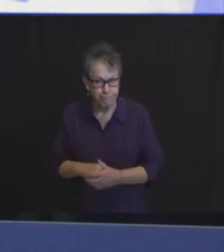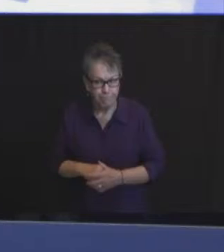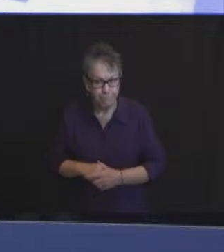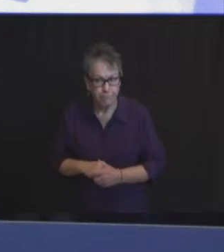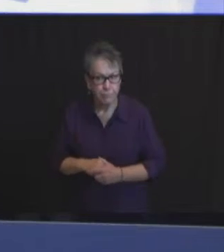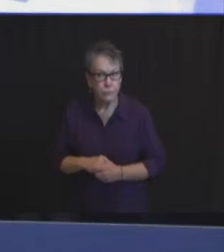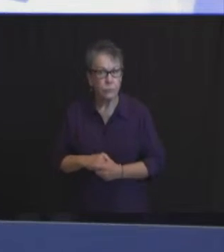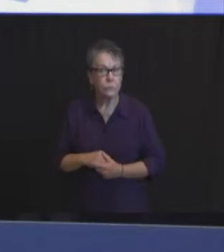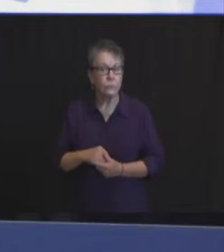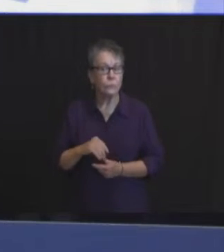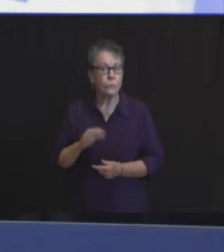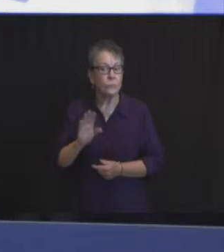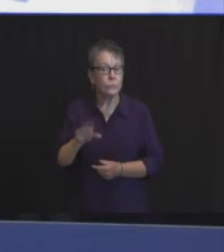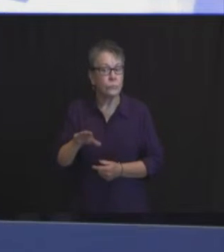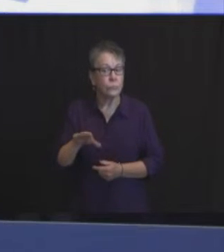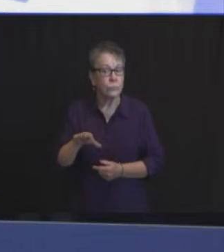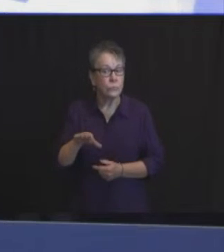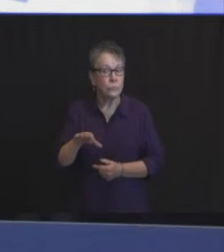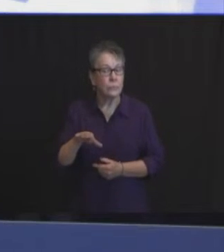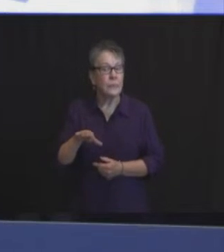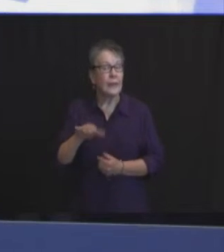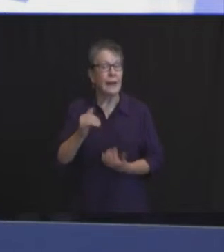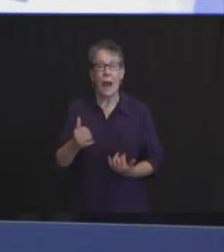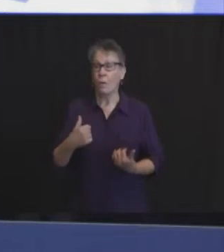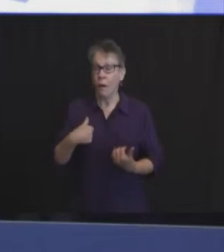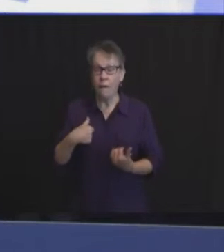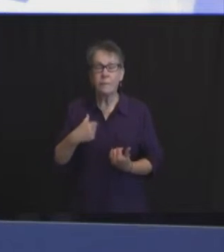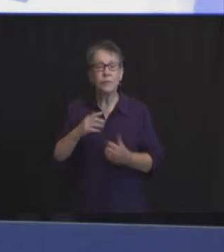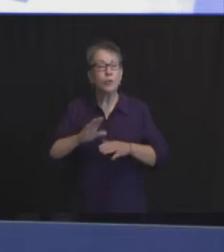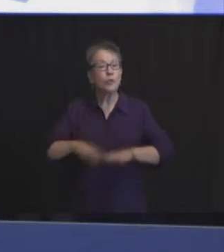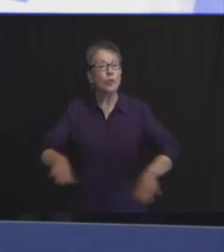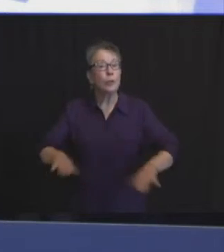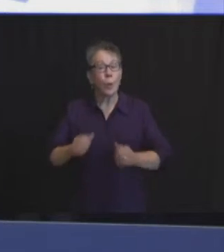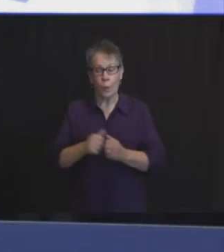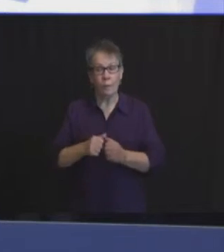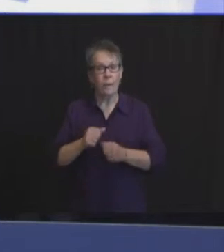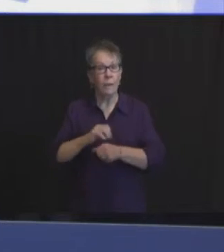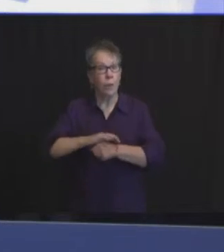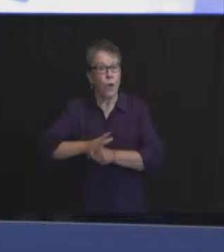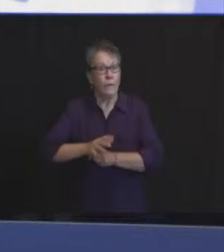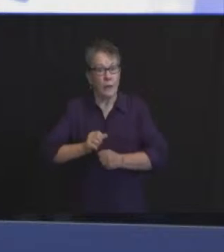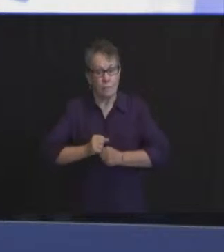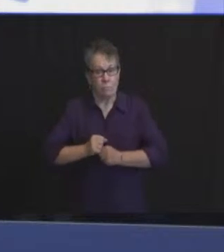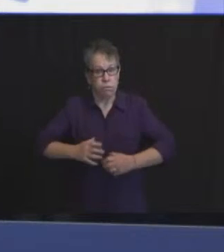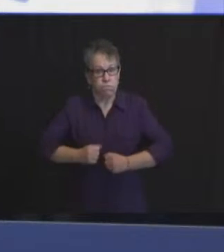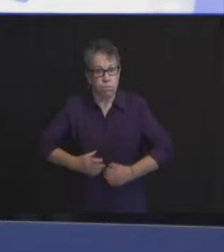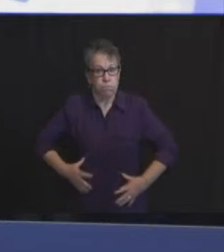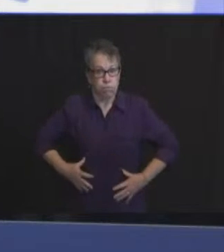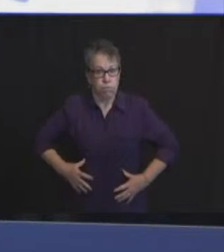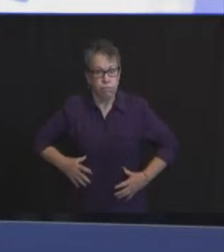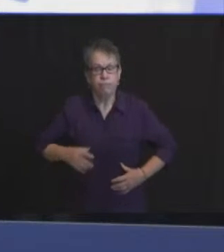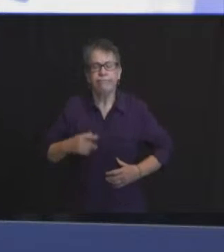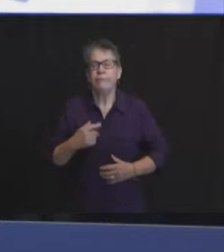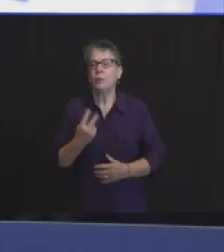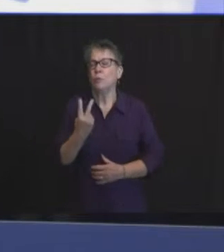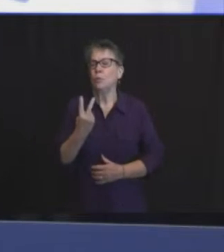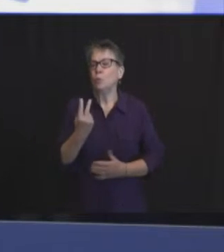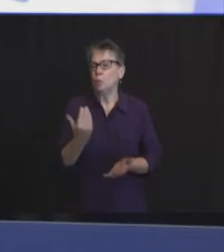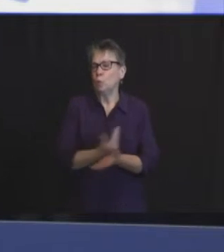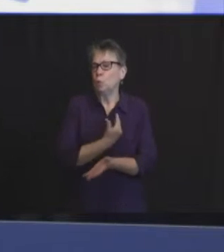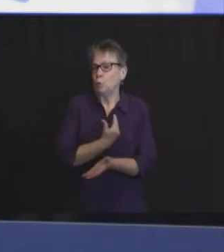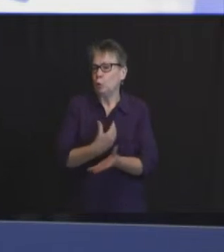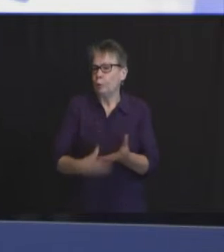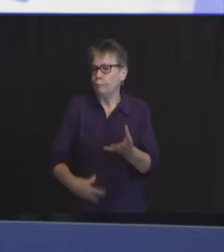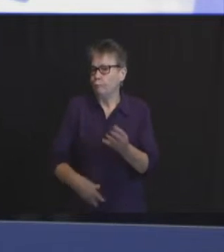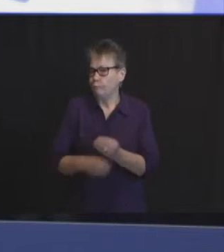multisystem inflammatory syndrome in children. There are a total of 75 cases in our state. The